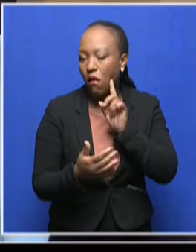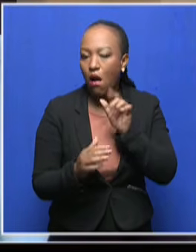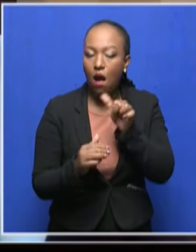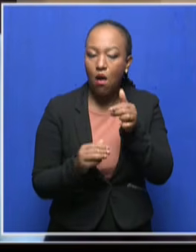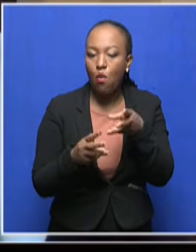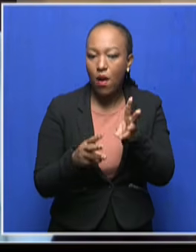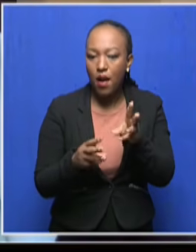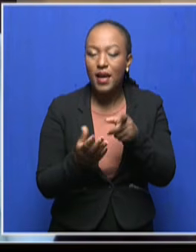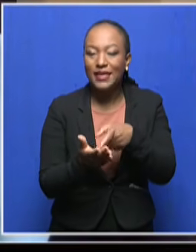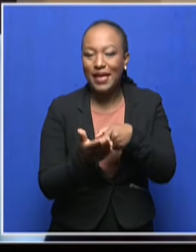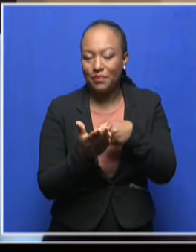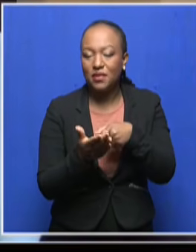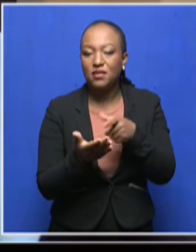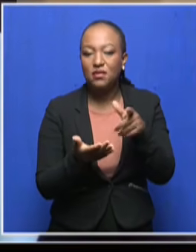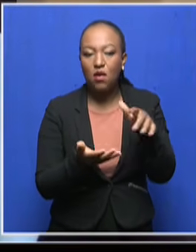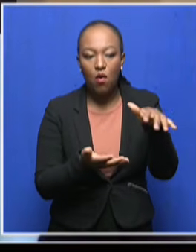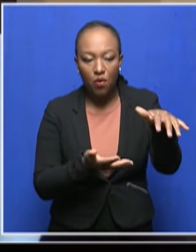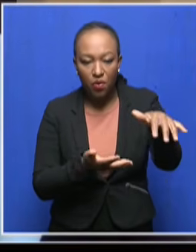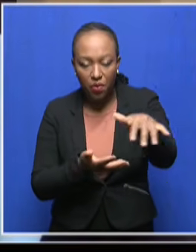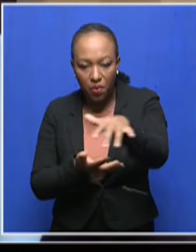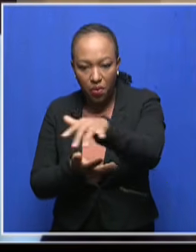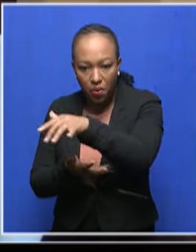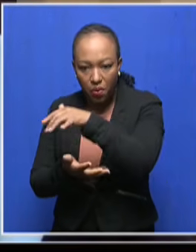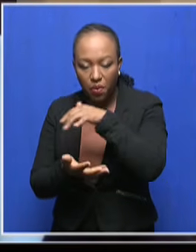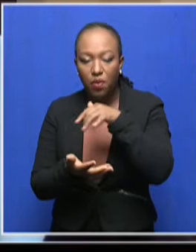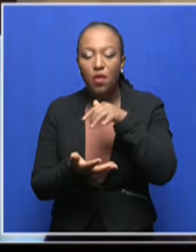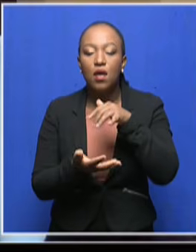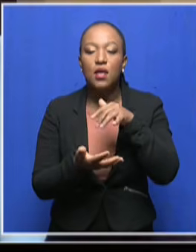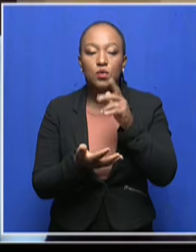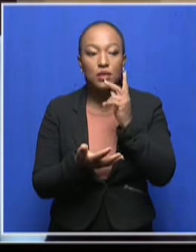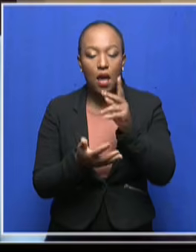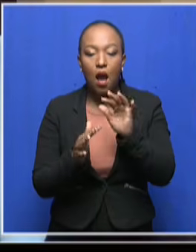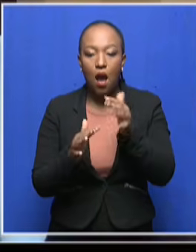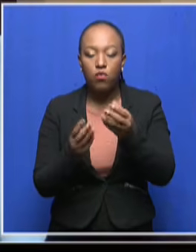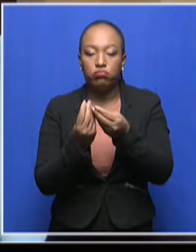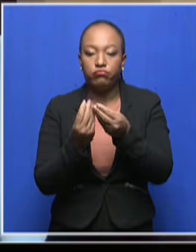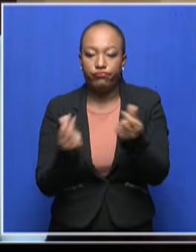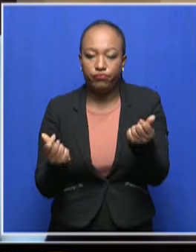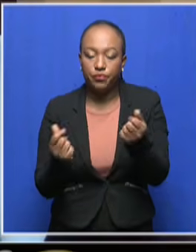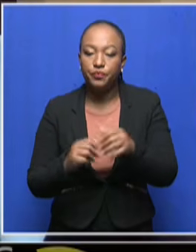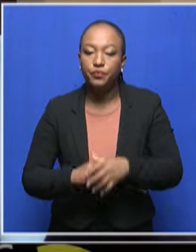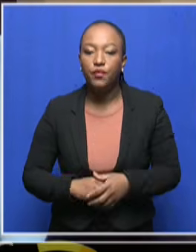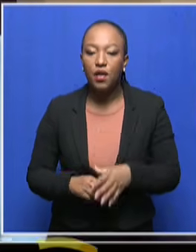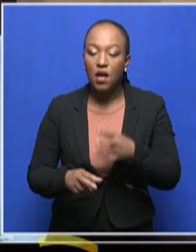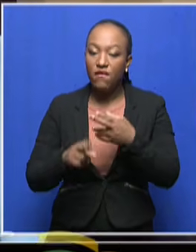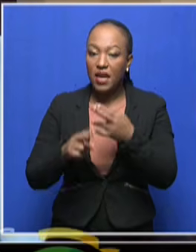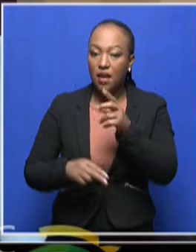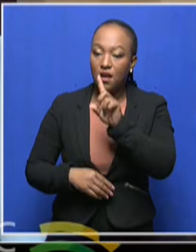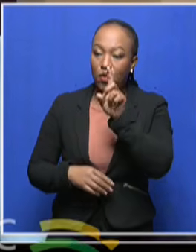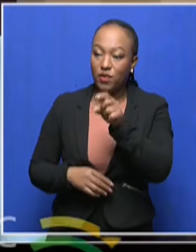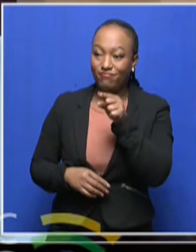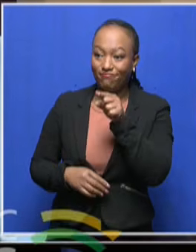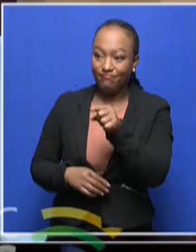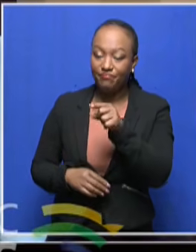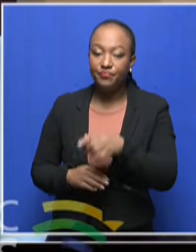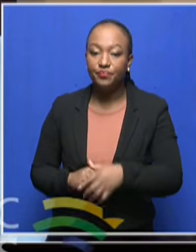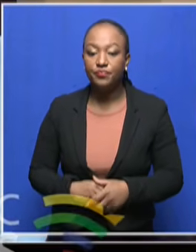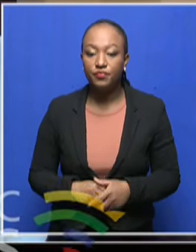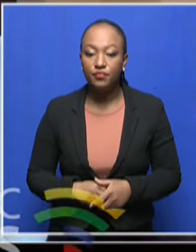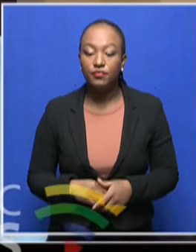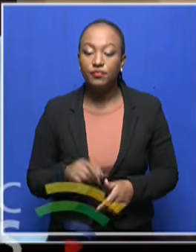get out of this debt spiral, consolidate, all of those type of things. Okay, so here's my final question to you, because I think it's let's